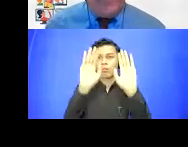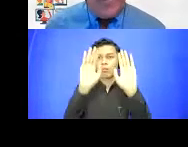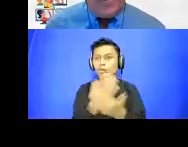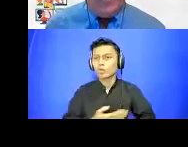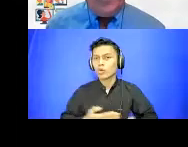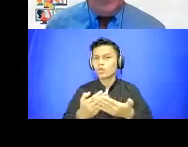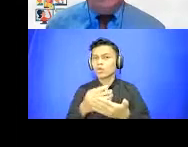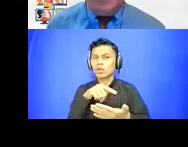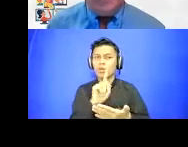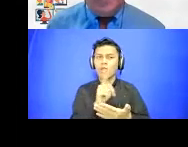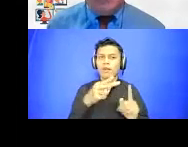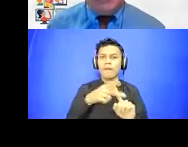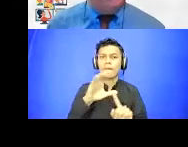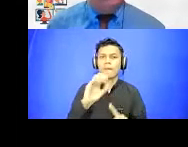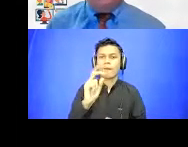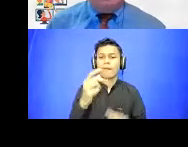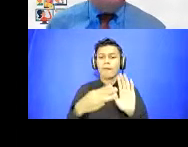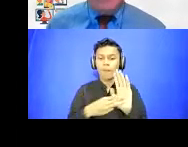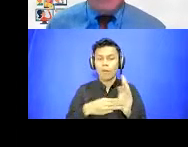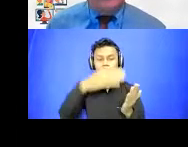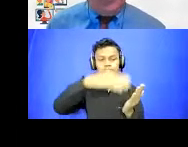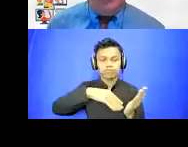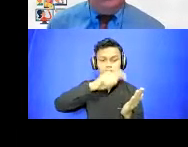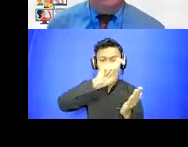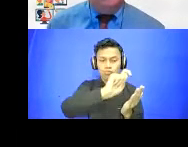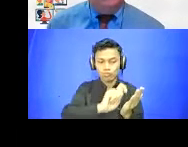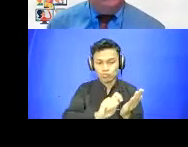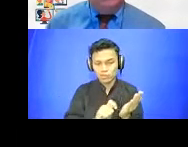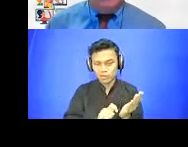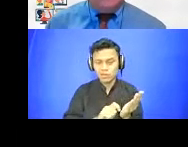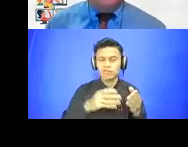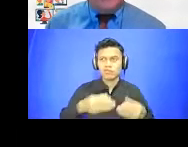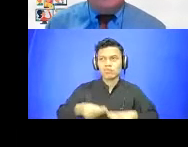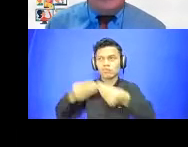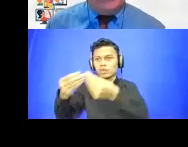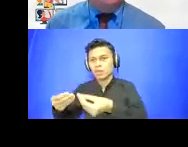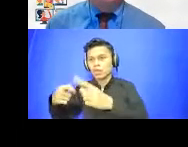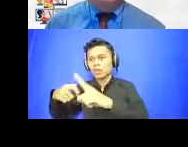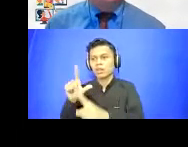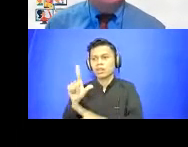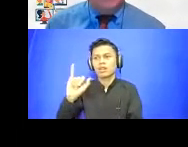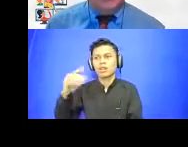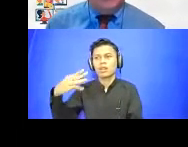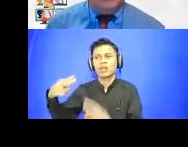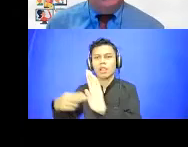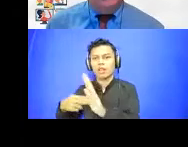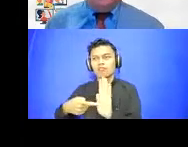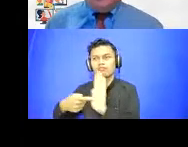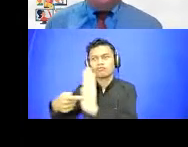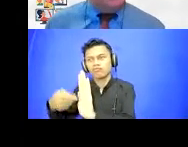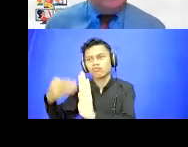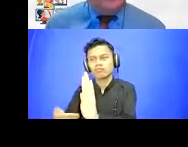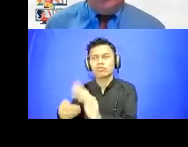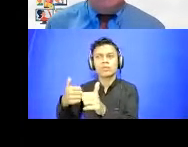we are available using technology, when we are not available, how to contact us if there's an emergency.